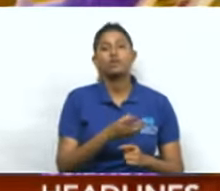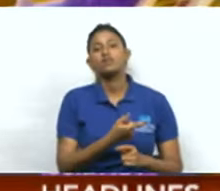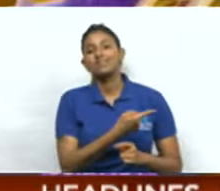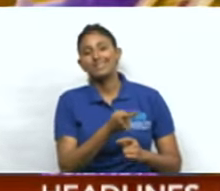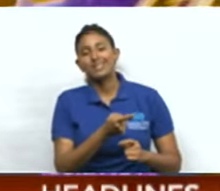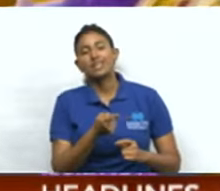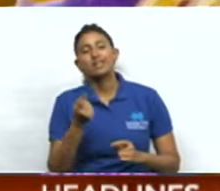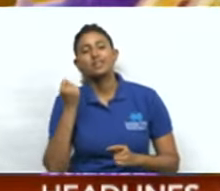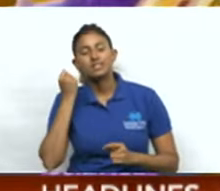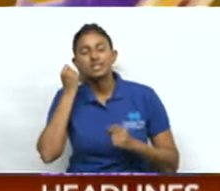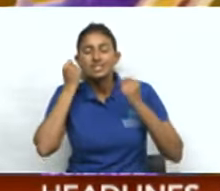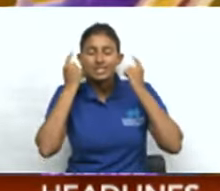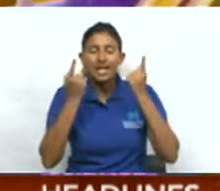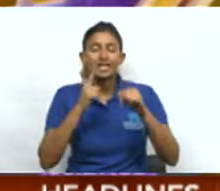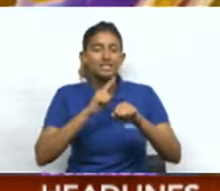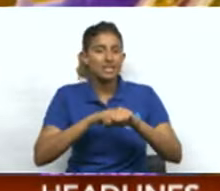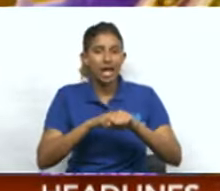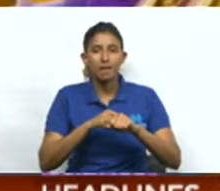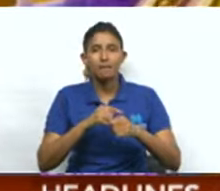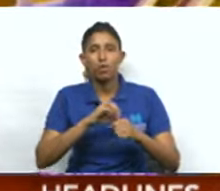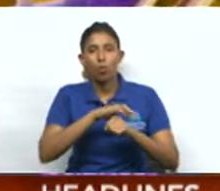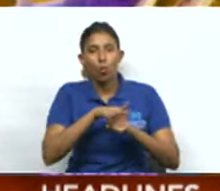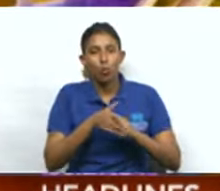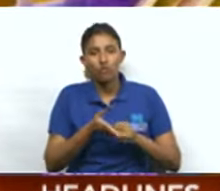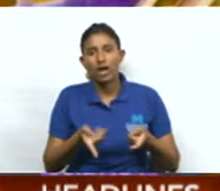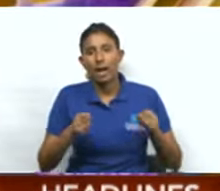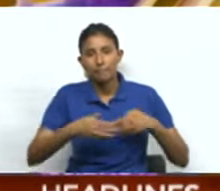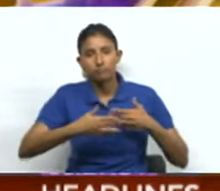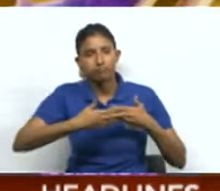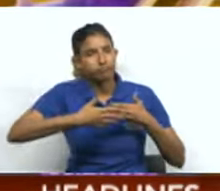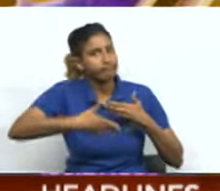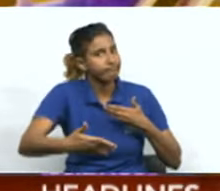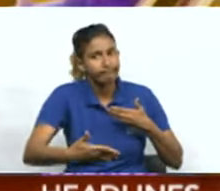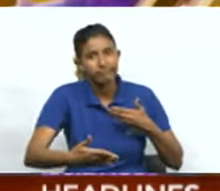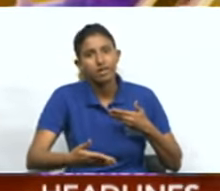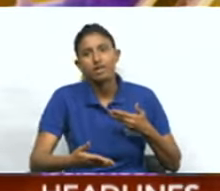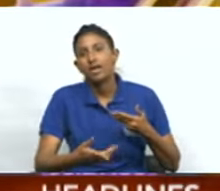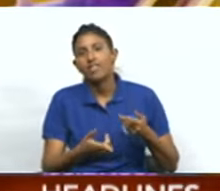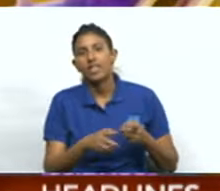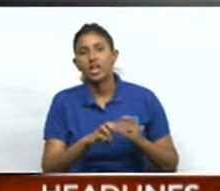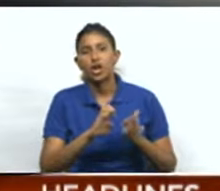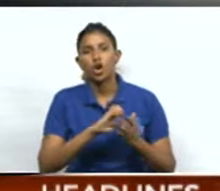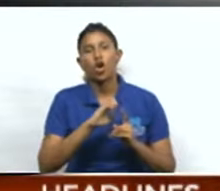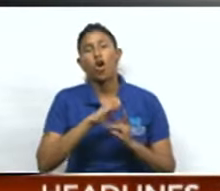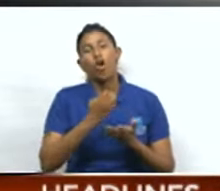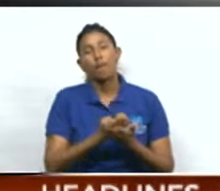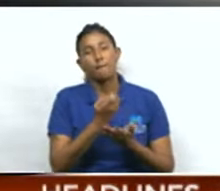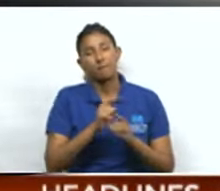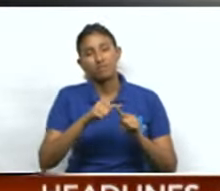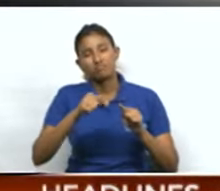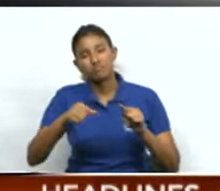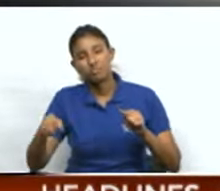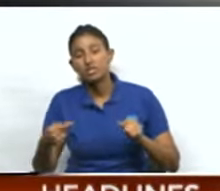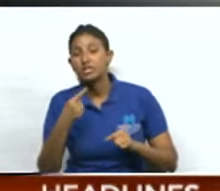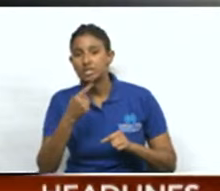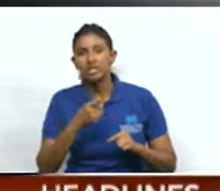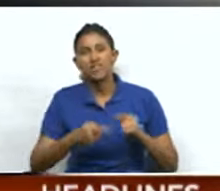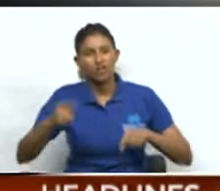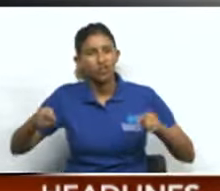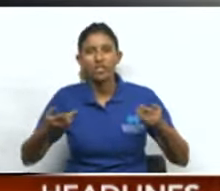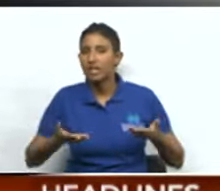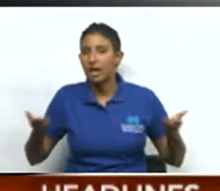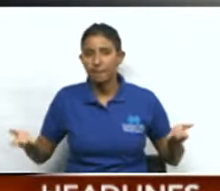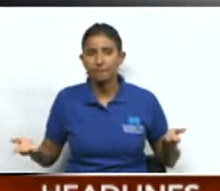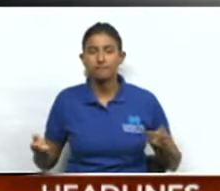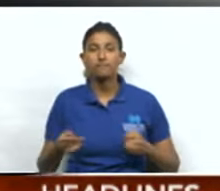you're saying, coming out of COVID, downturn in the economy. Different things were happening at the time. Salandi said they widened the